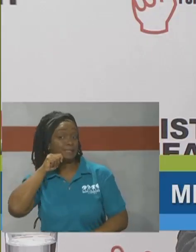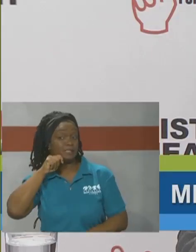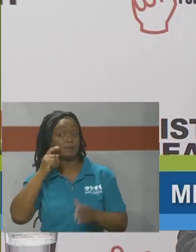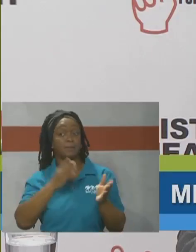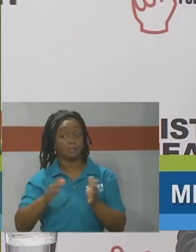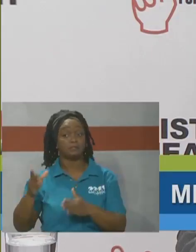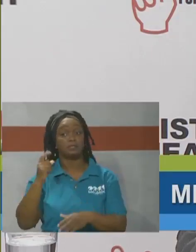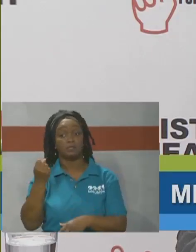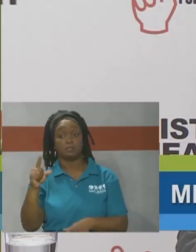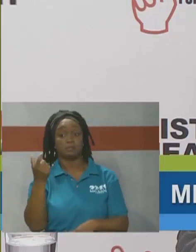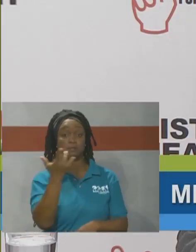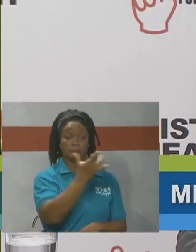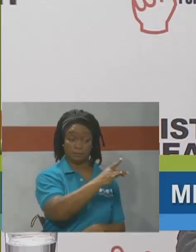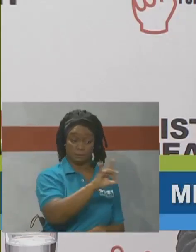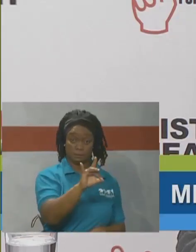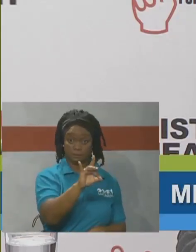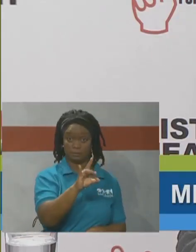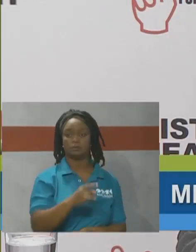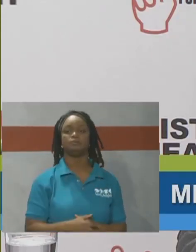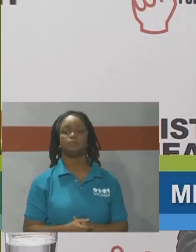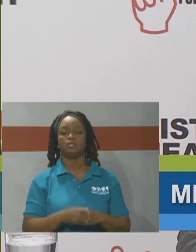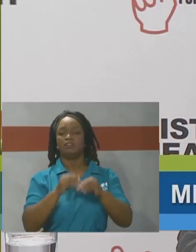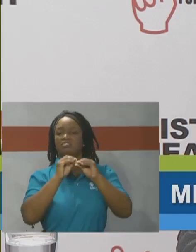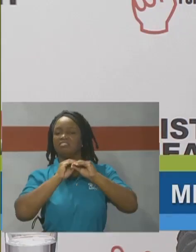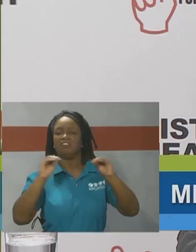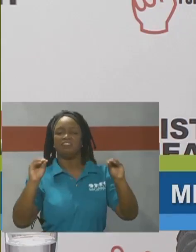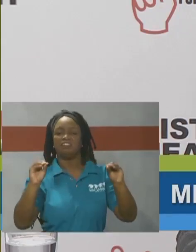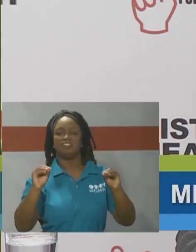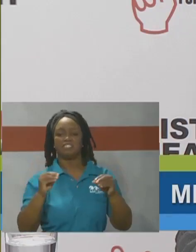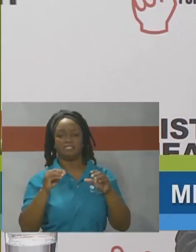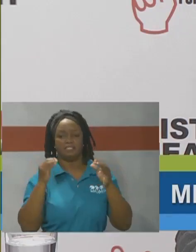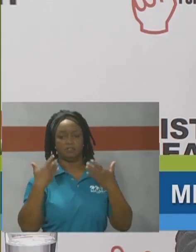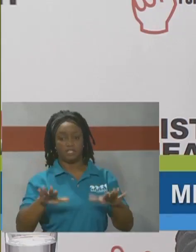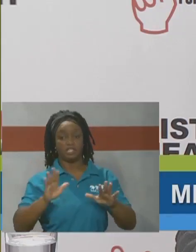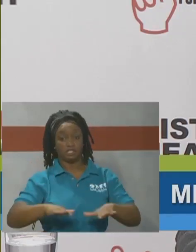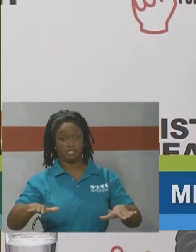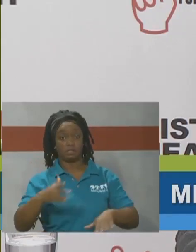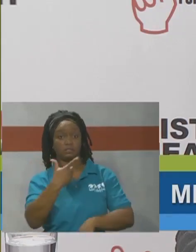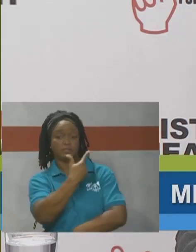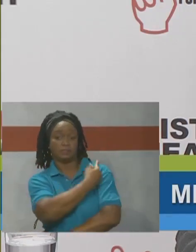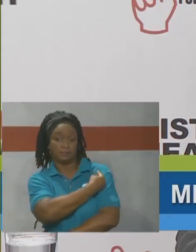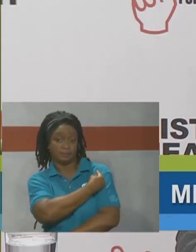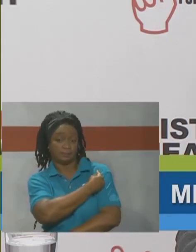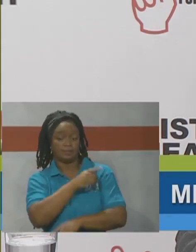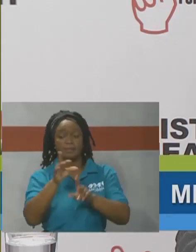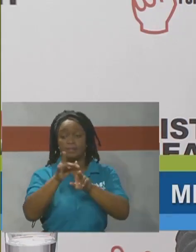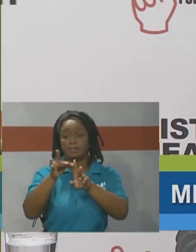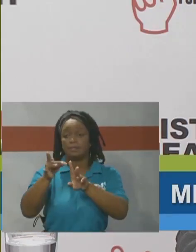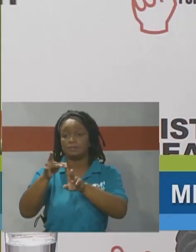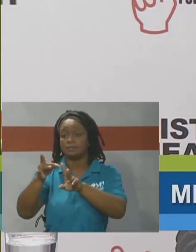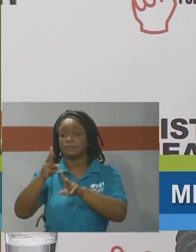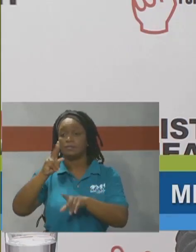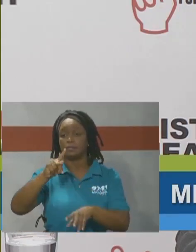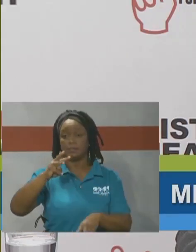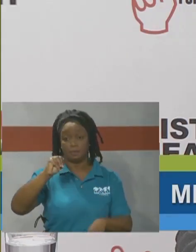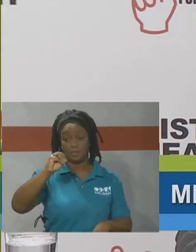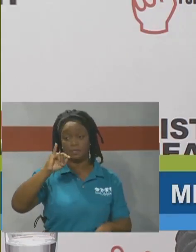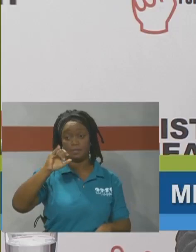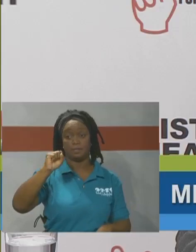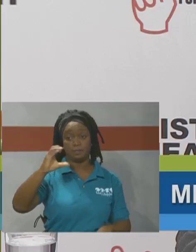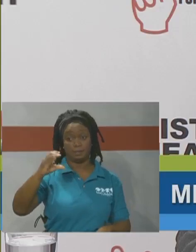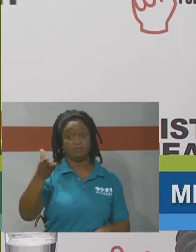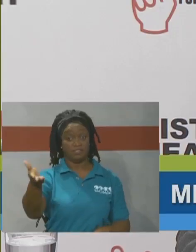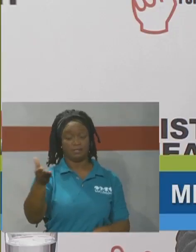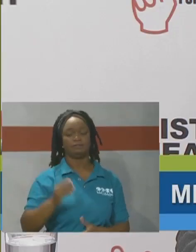August, we have had no MIS-C cases in that group. And we want to do even more. So